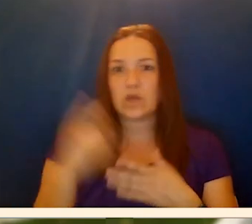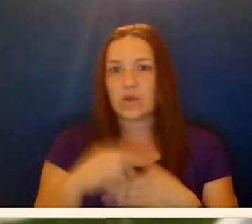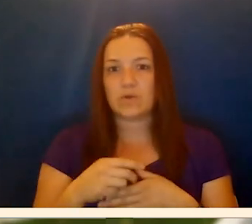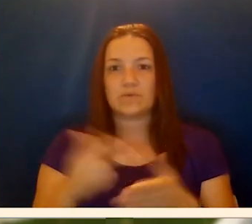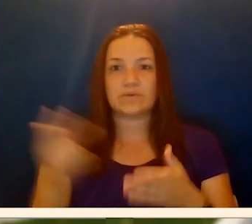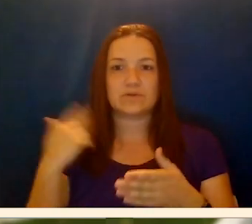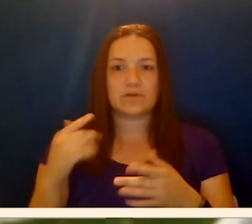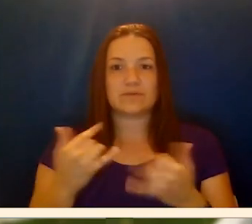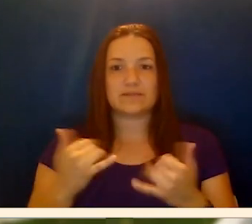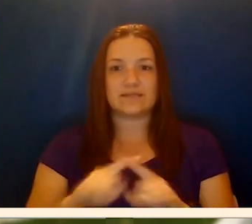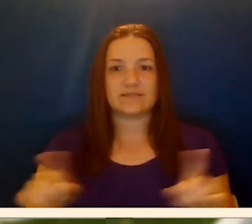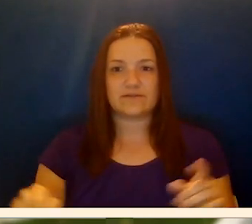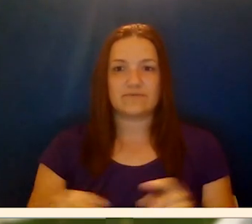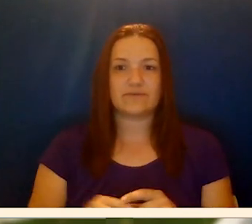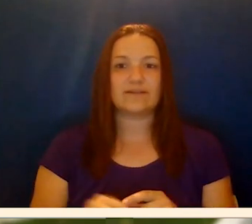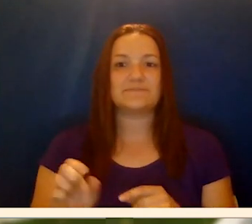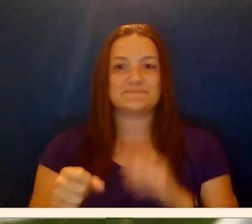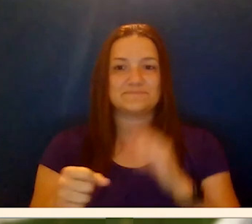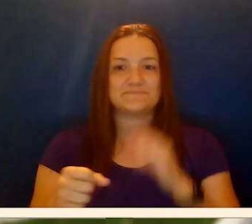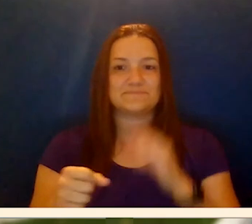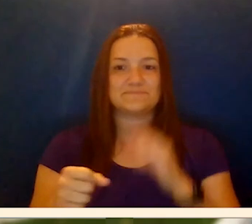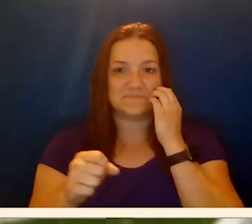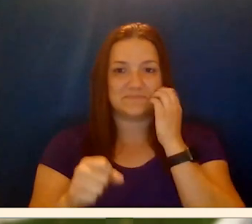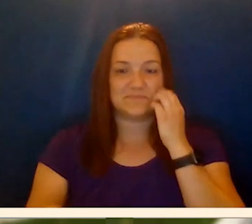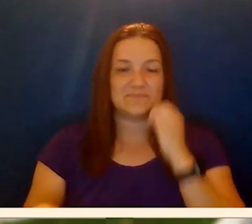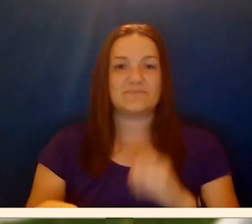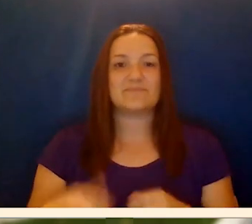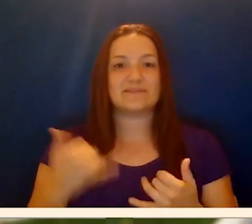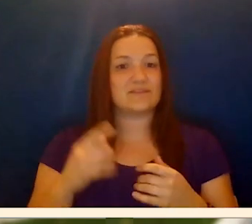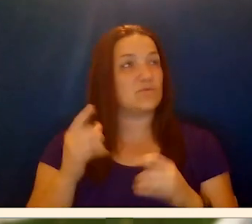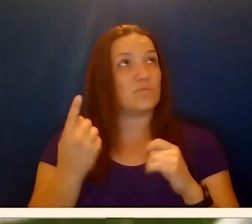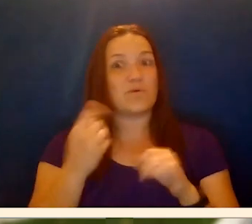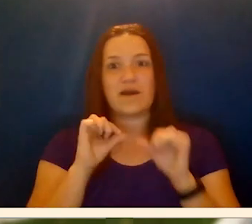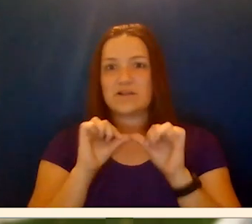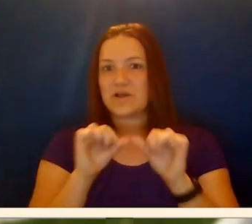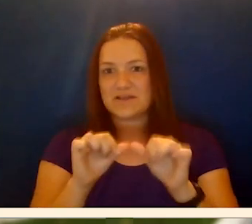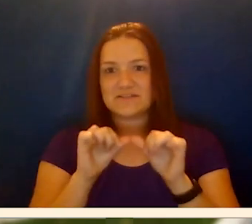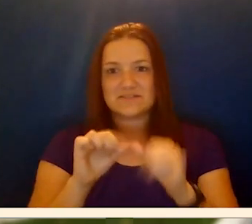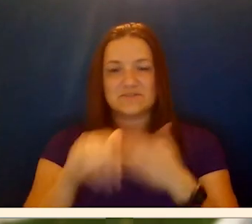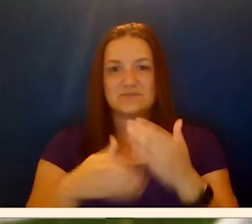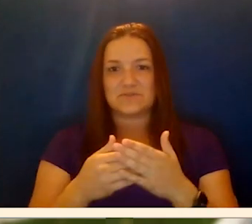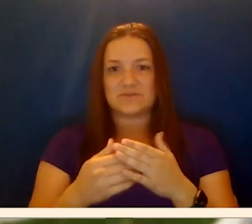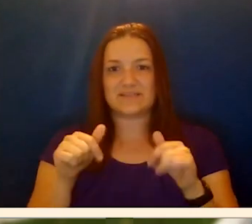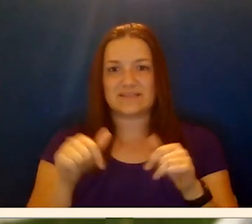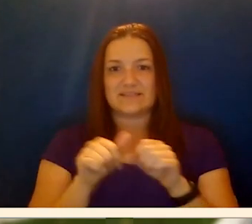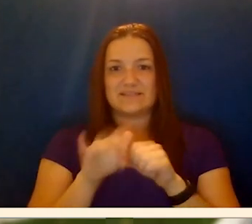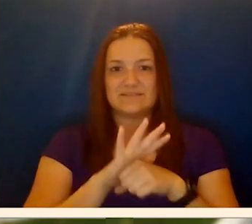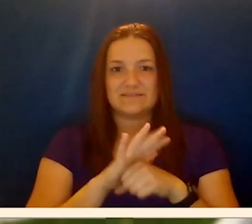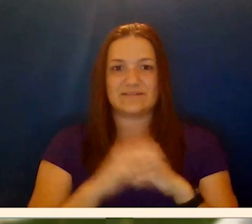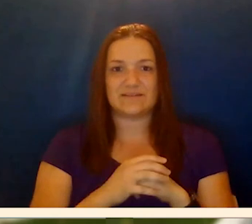we have different answers. Yeah, exactly. Yeah, it's that's the one constant throughout this pandemic is